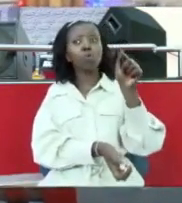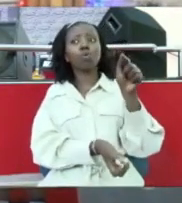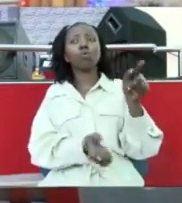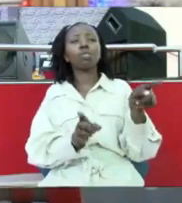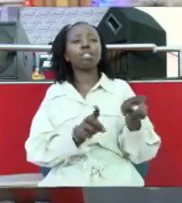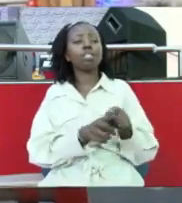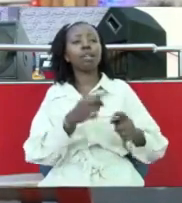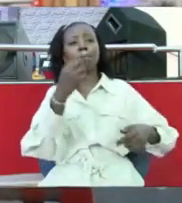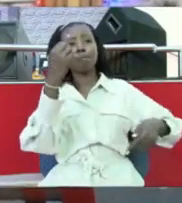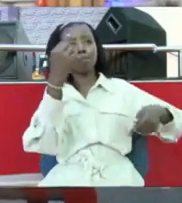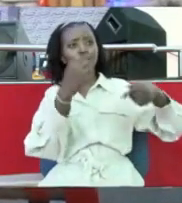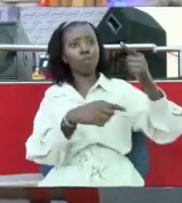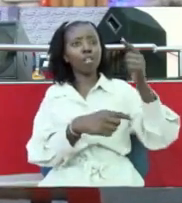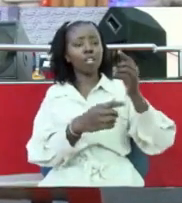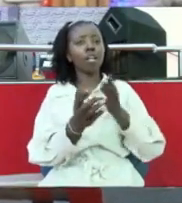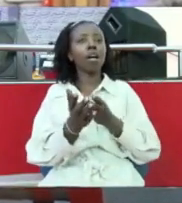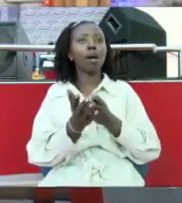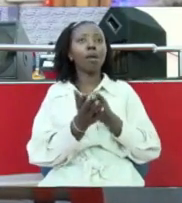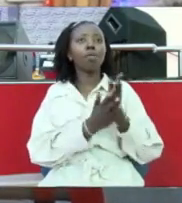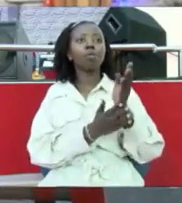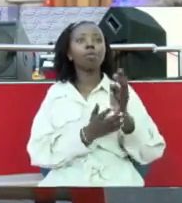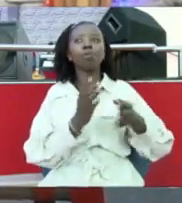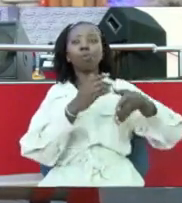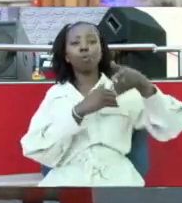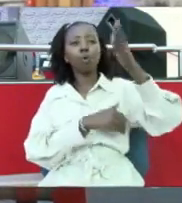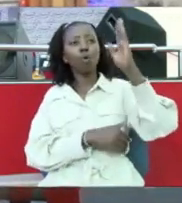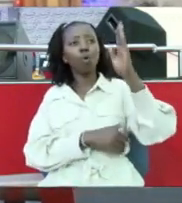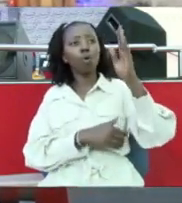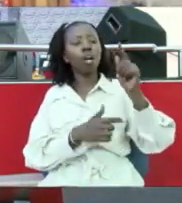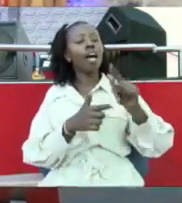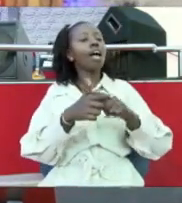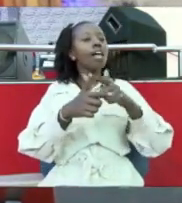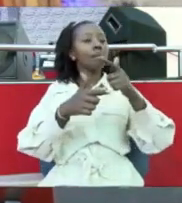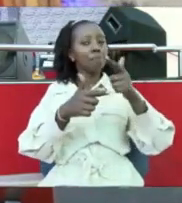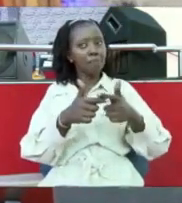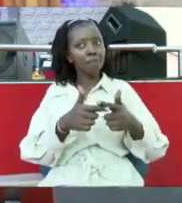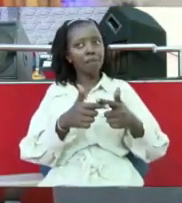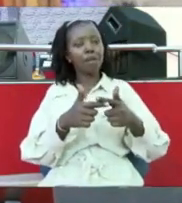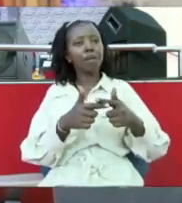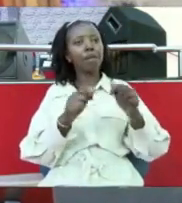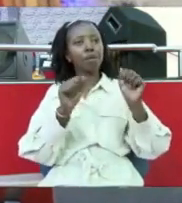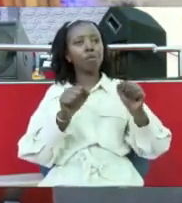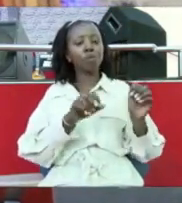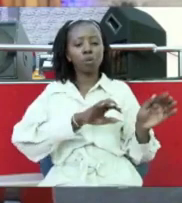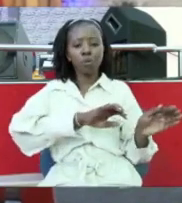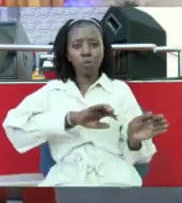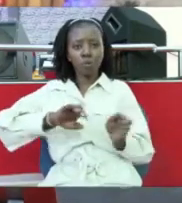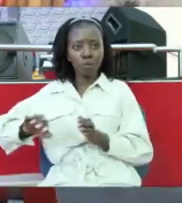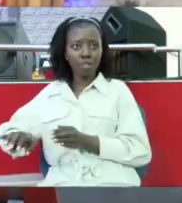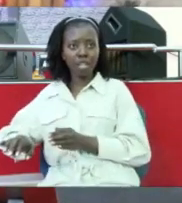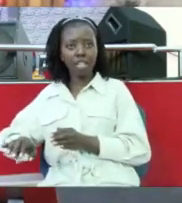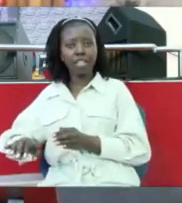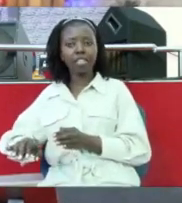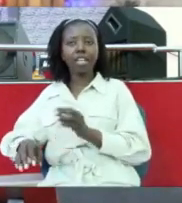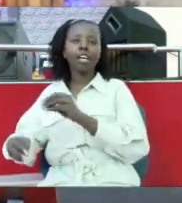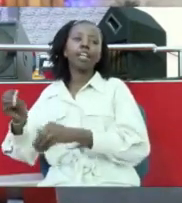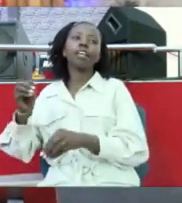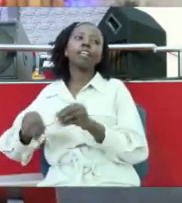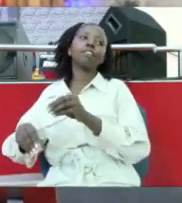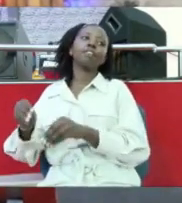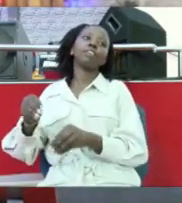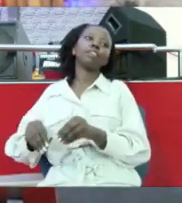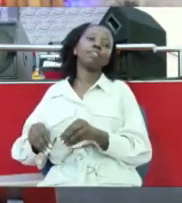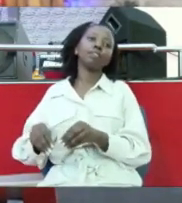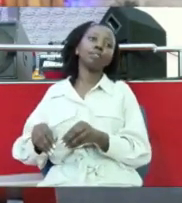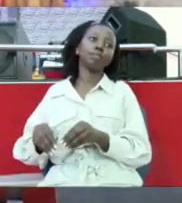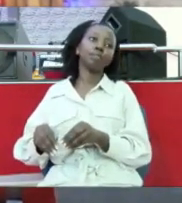sababu umenawirishwa. By God. Na Mungu. Then you can lay and put aside something. Unaweza weka kitu kando ya